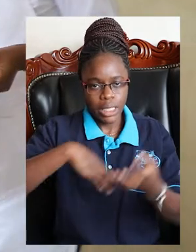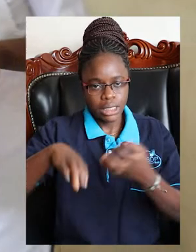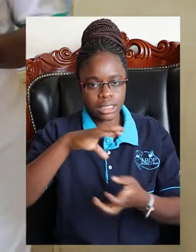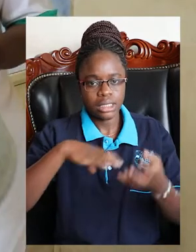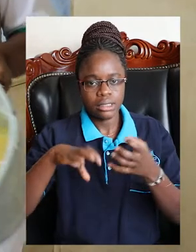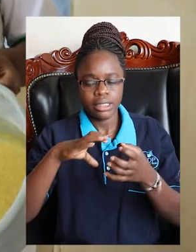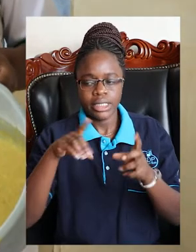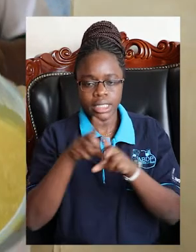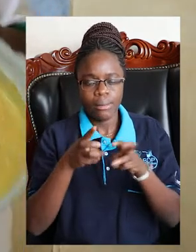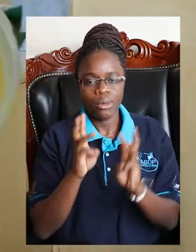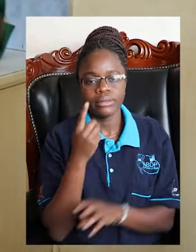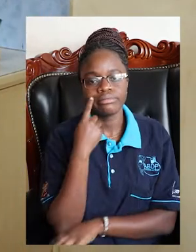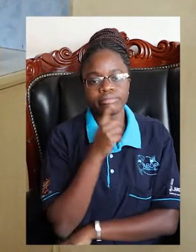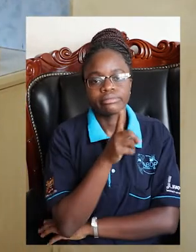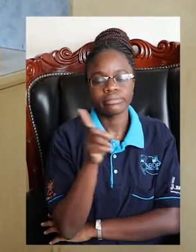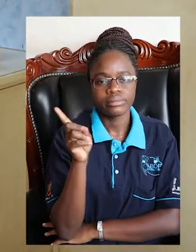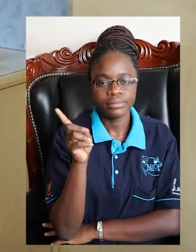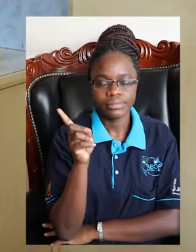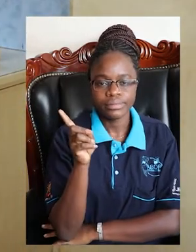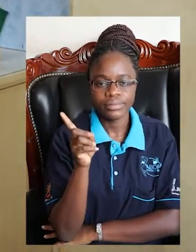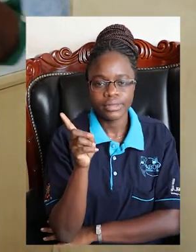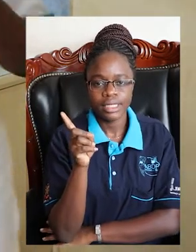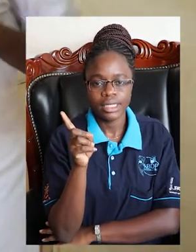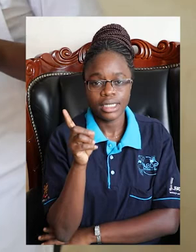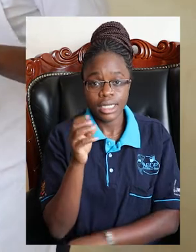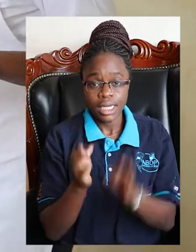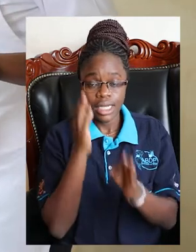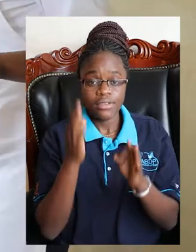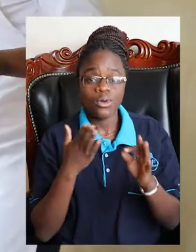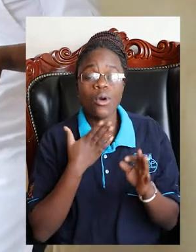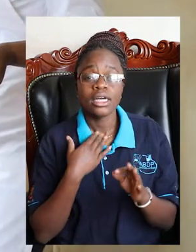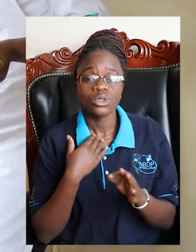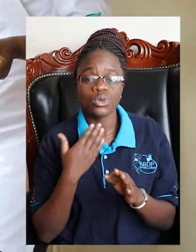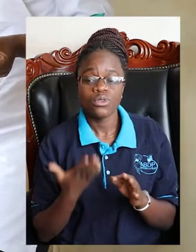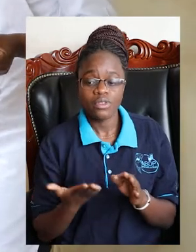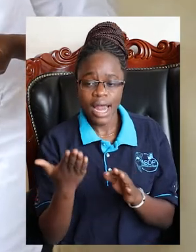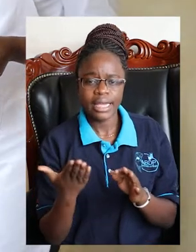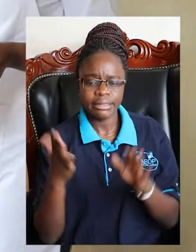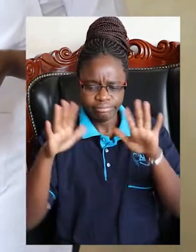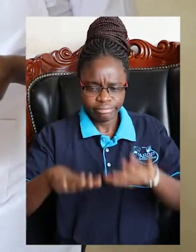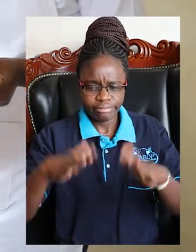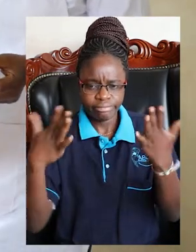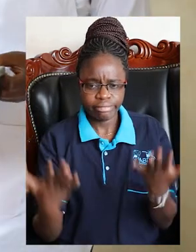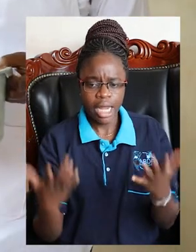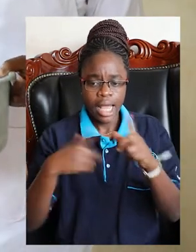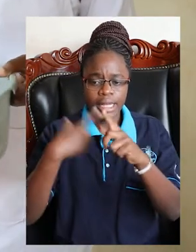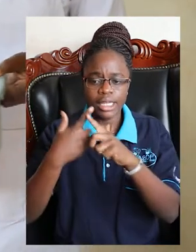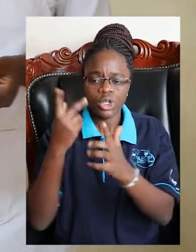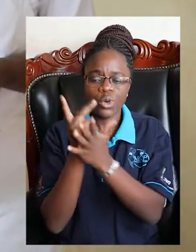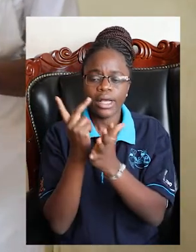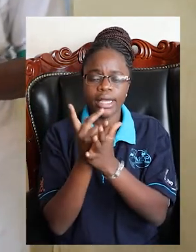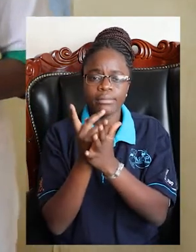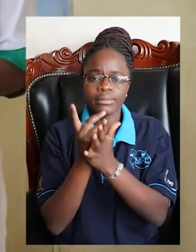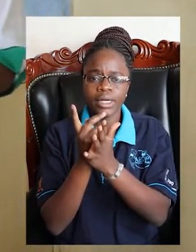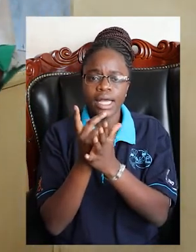together. It can look something like this. It is mixed. And then when you want to deep fry, it is good when you just put